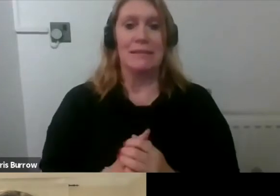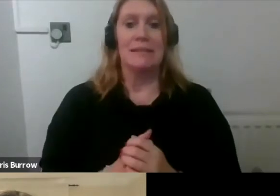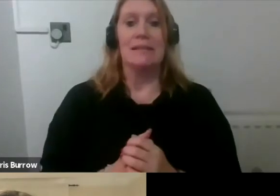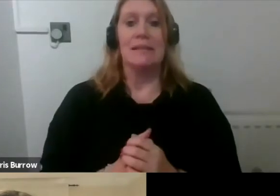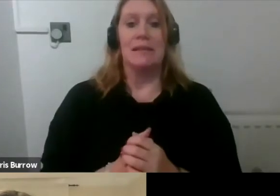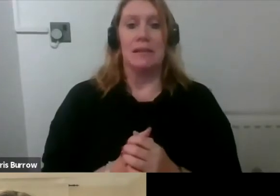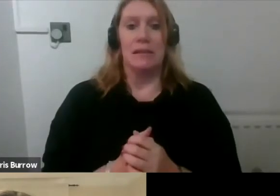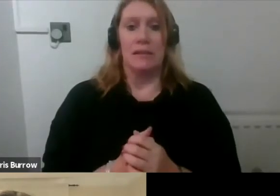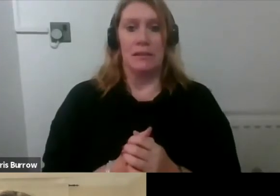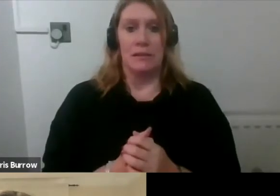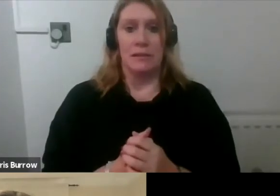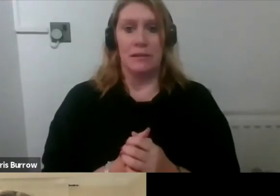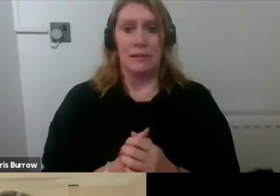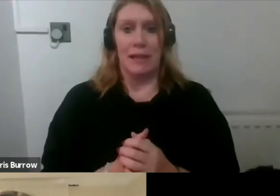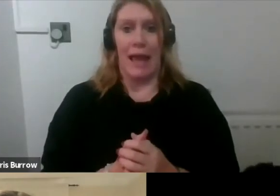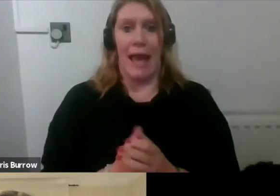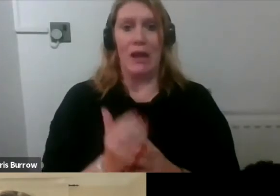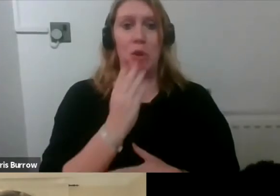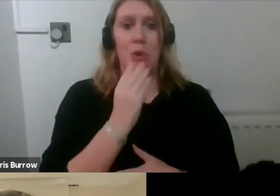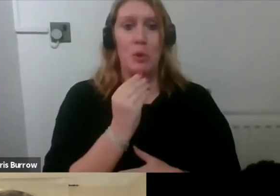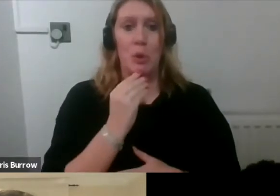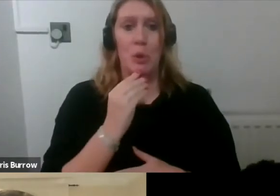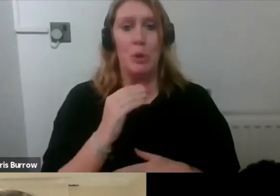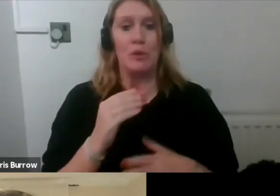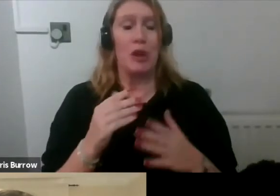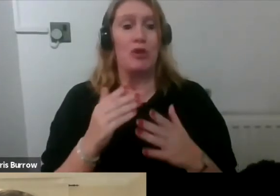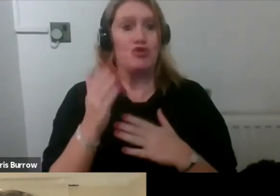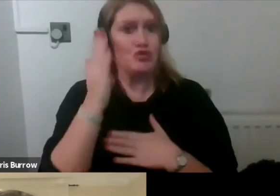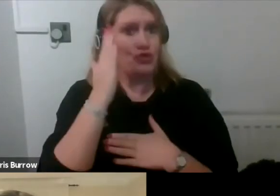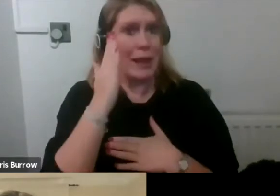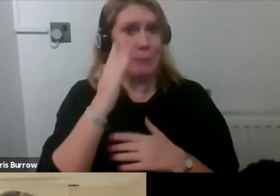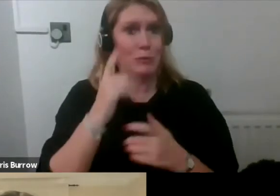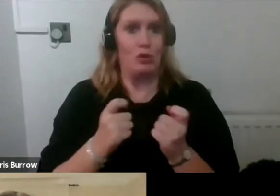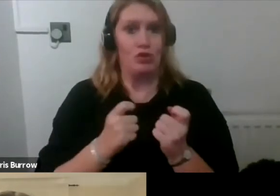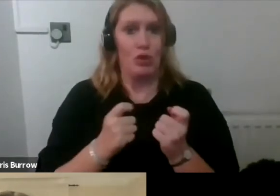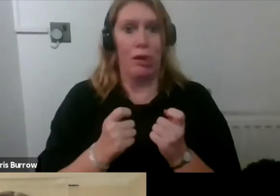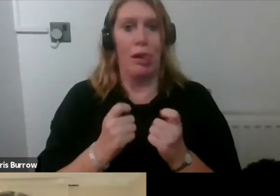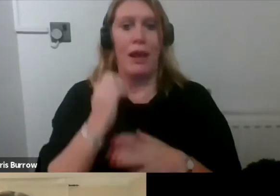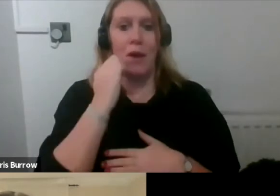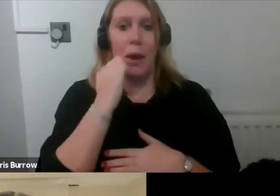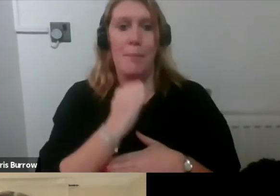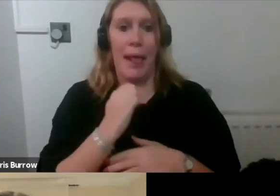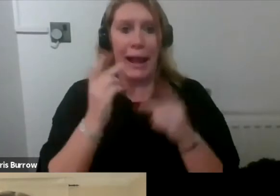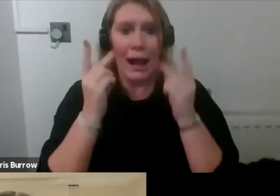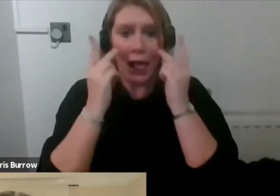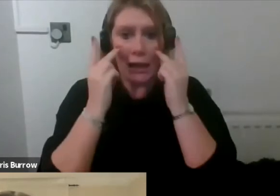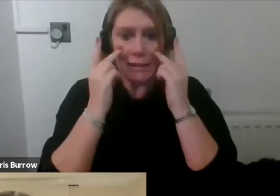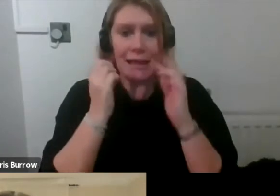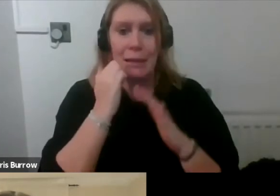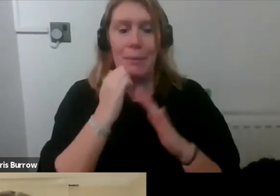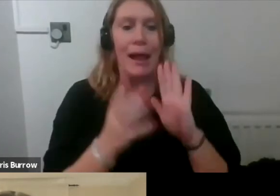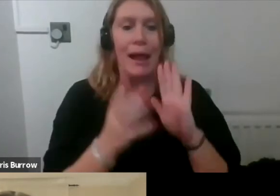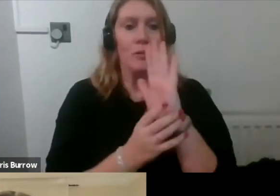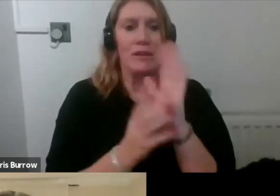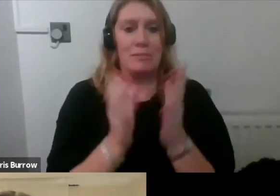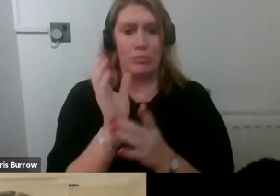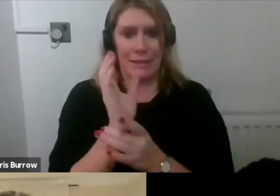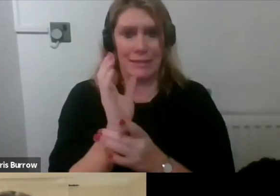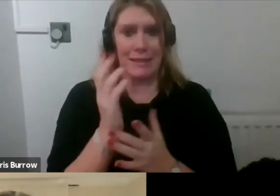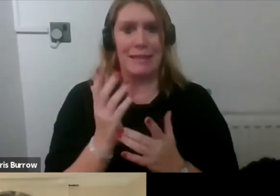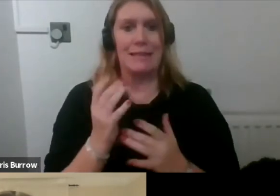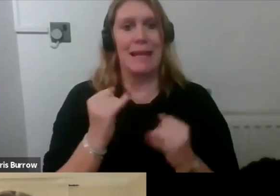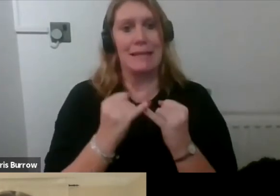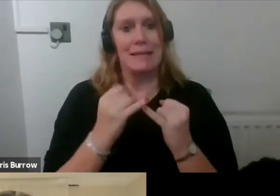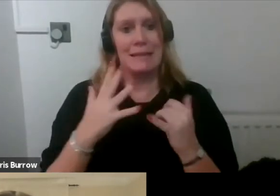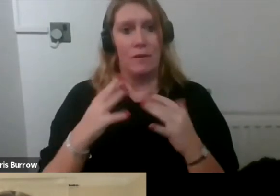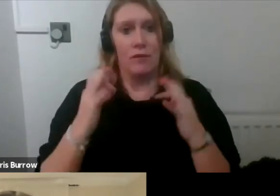use of Brill cream. I have black plastic glasses, black wrist braces, silver coloured jewellery, and in honour